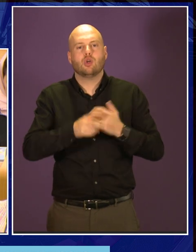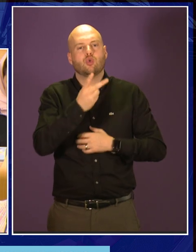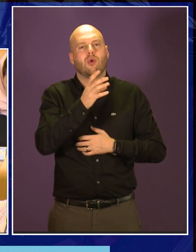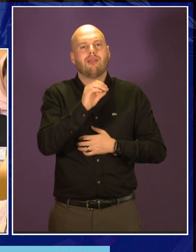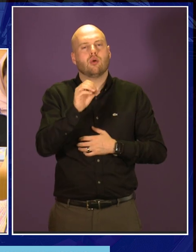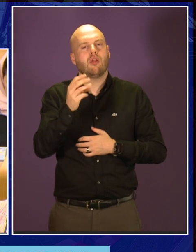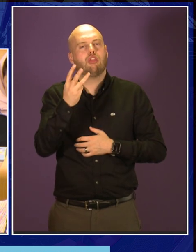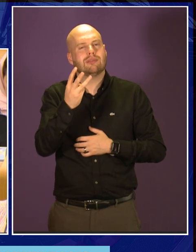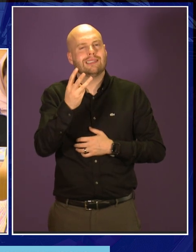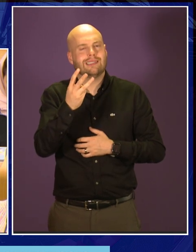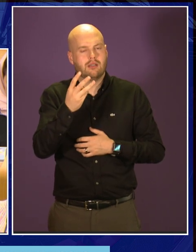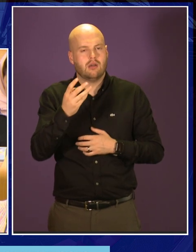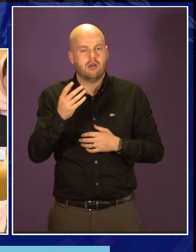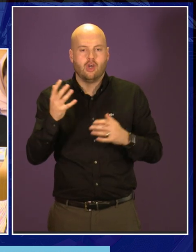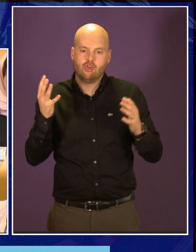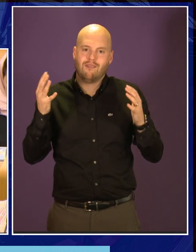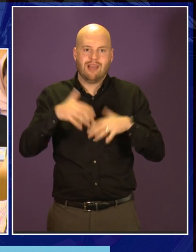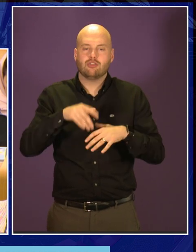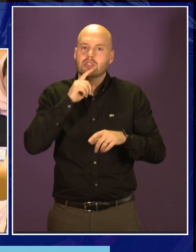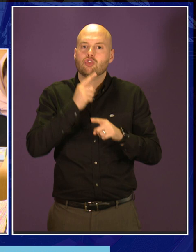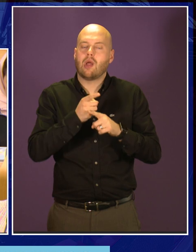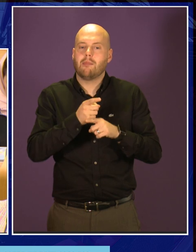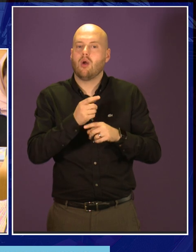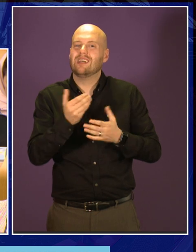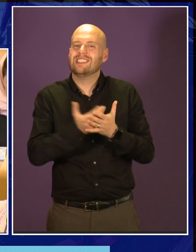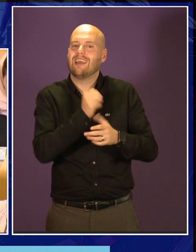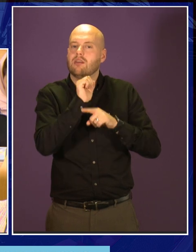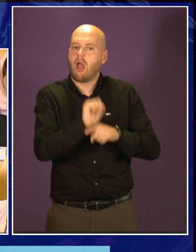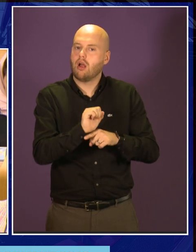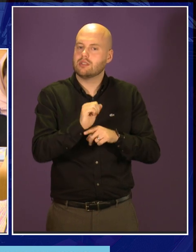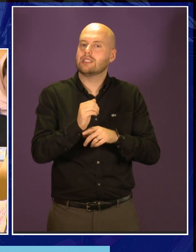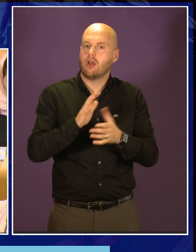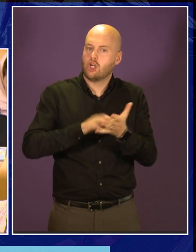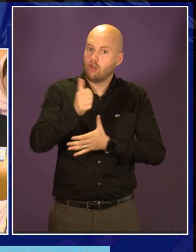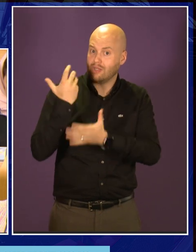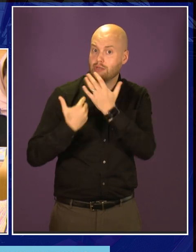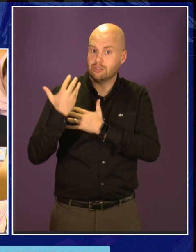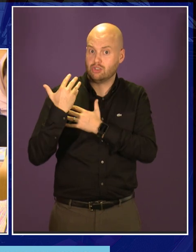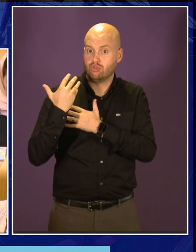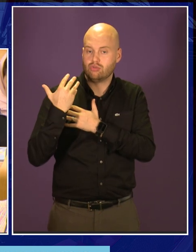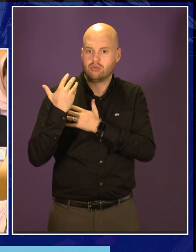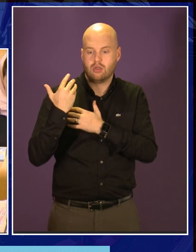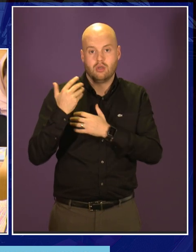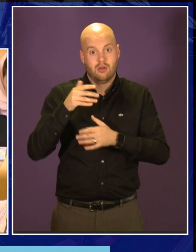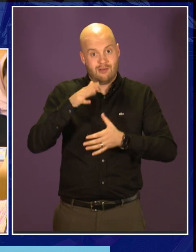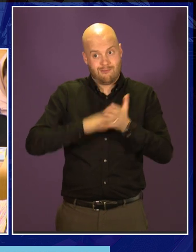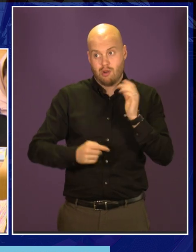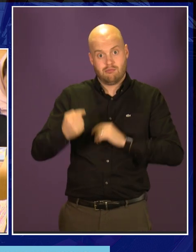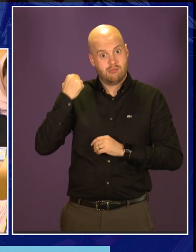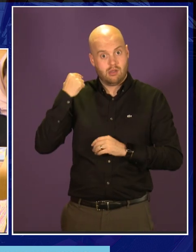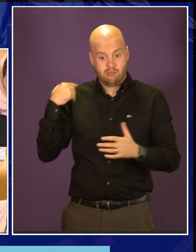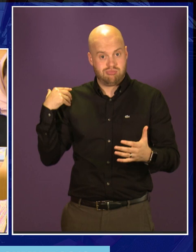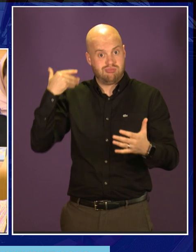UNESCO Convention on Safeguarding Intangible Cultural Heritage. And this has been the driver for